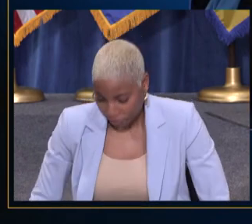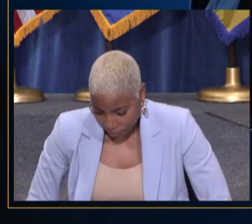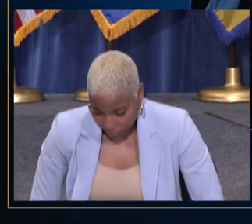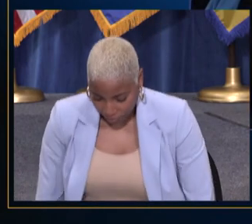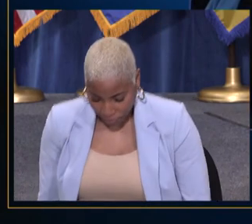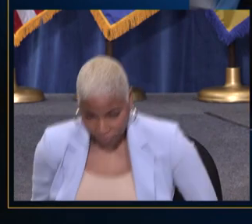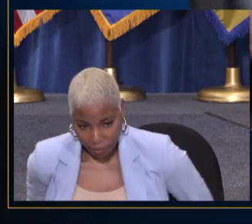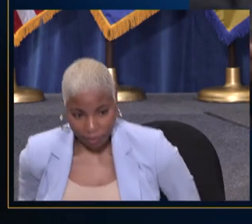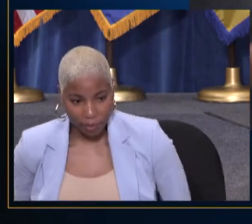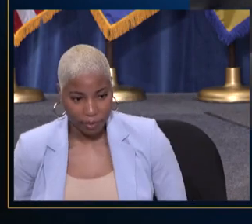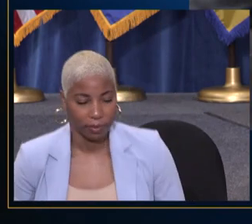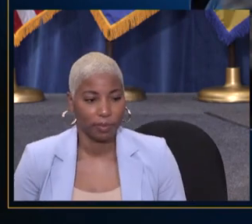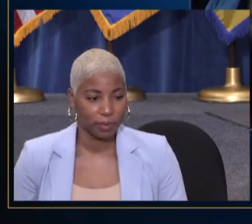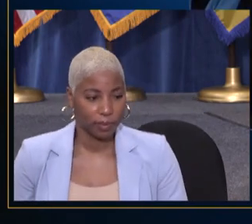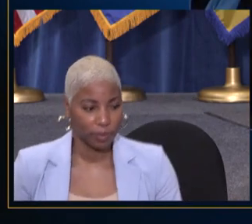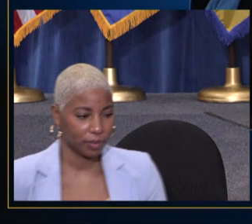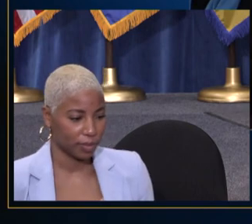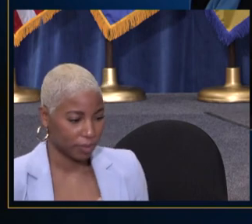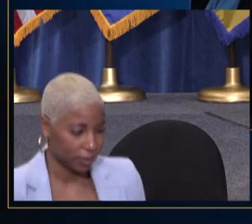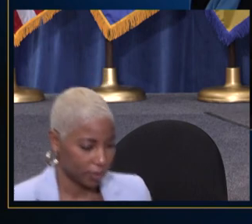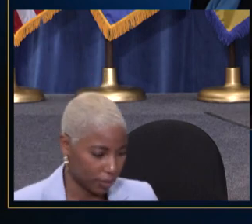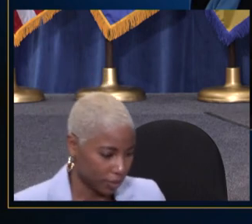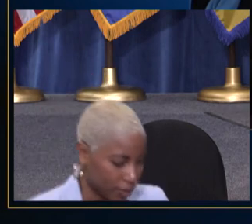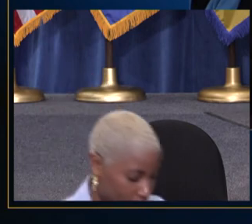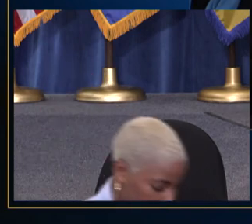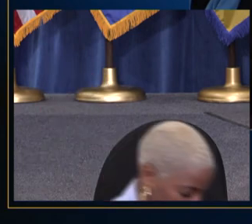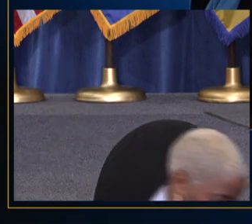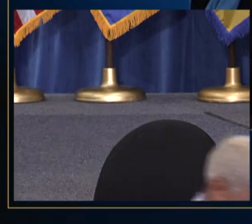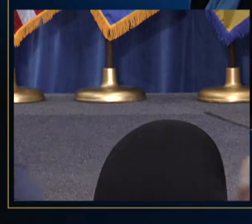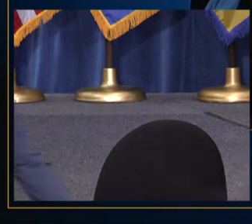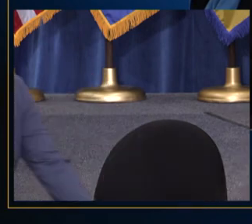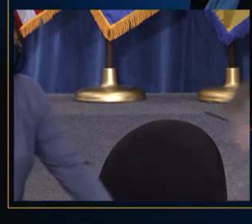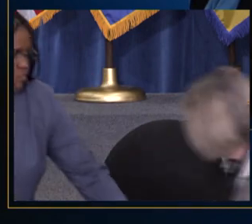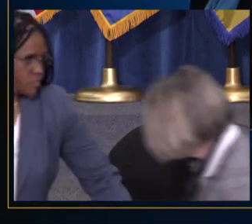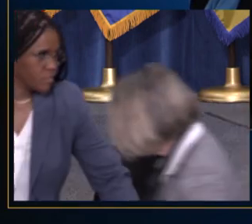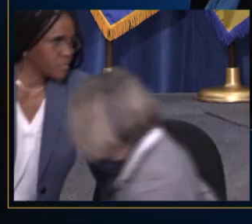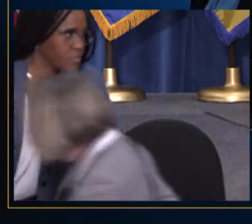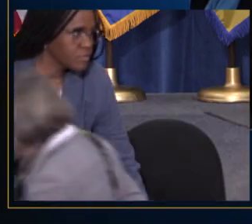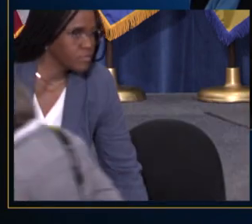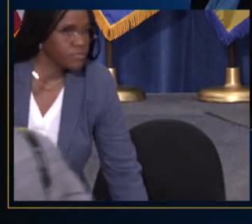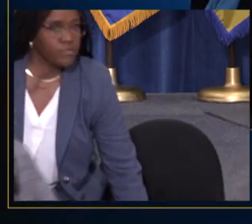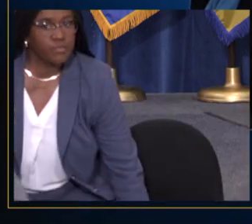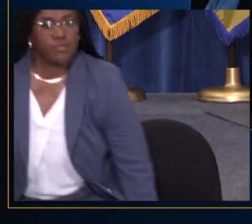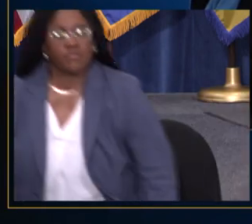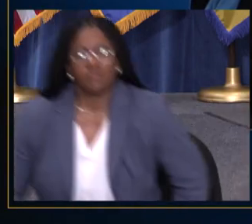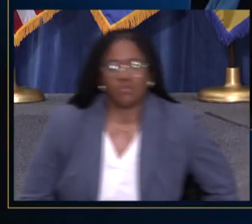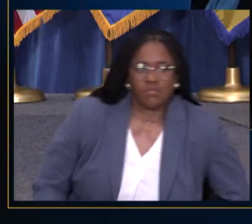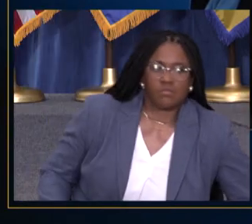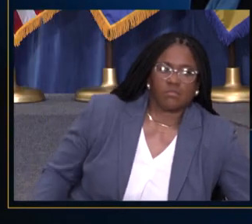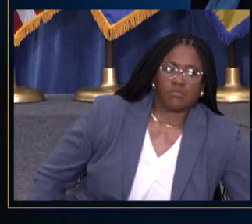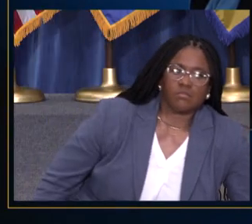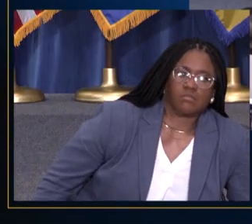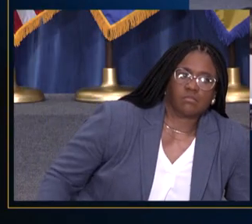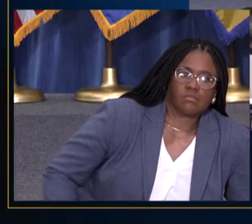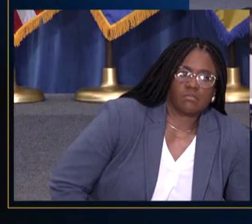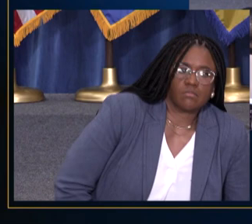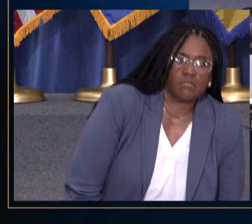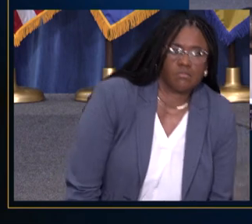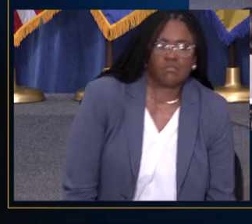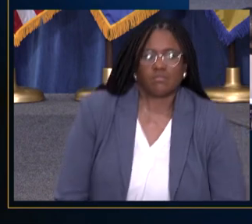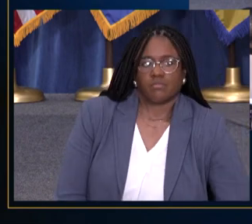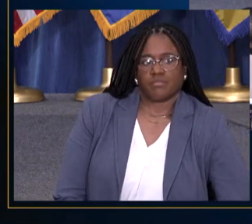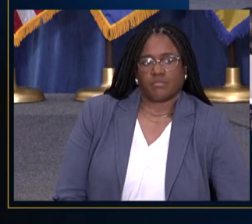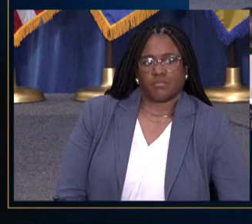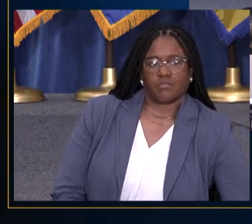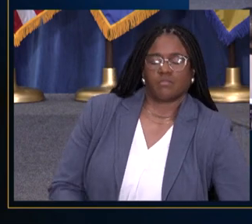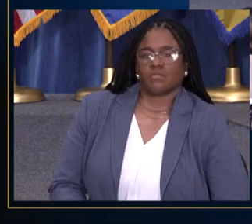That decision impacted auto workers in Detroit because there was a gap in their coverage, so that's how they would go to Canada to buy